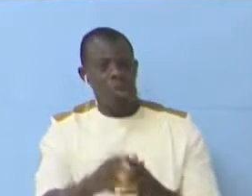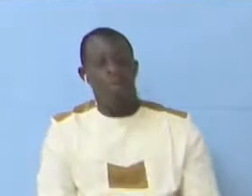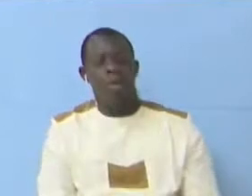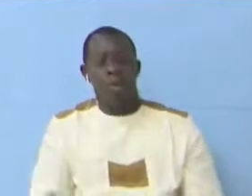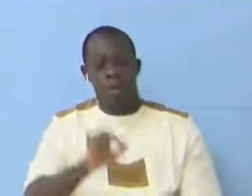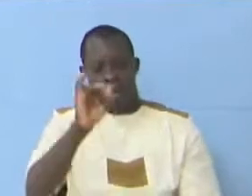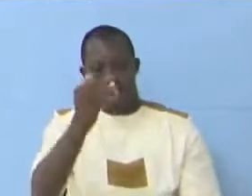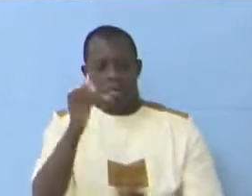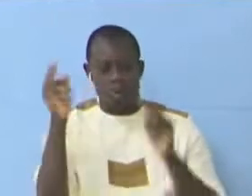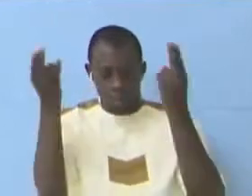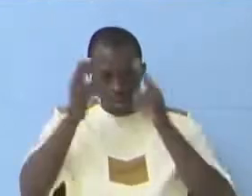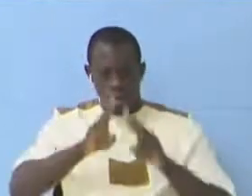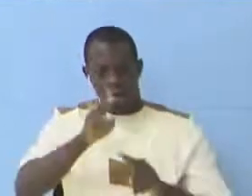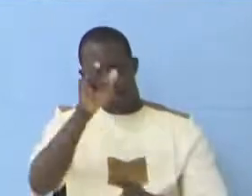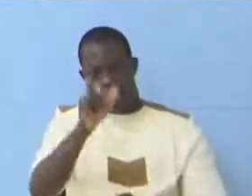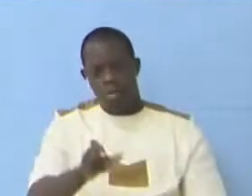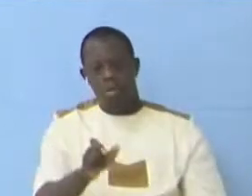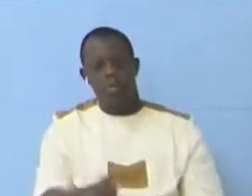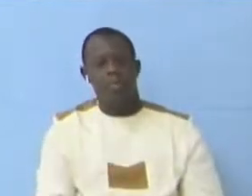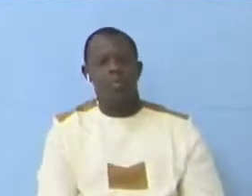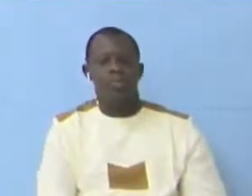Yes, Council. Well, Council.